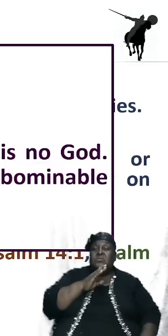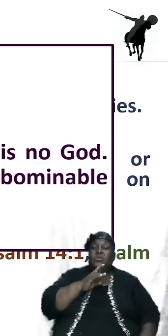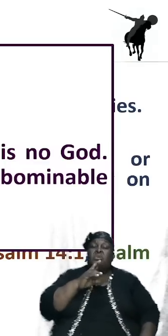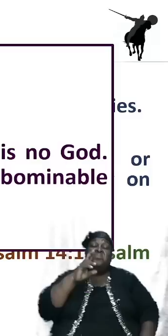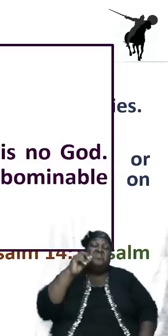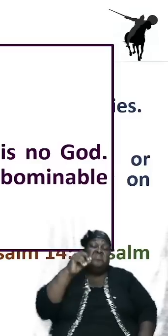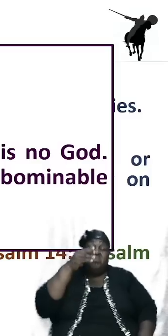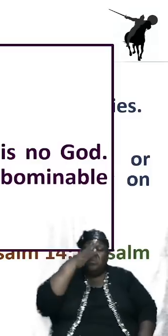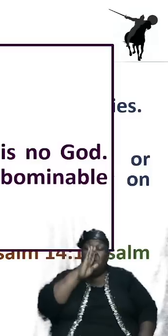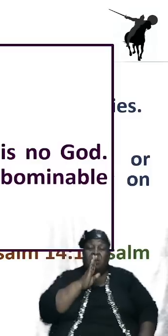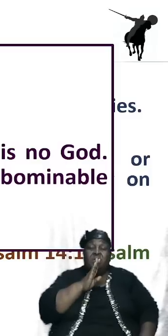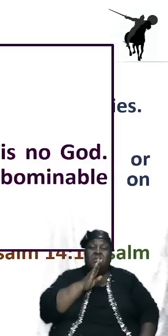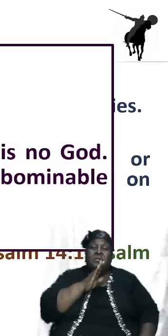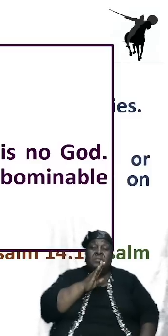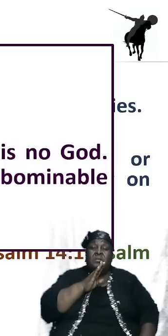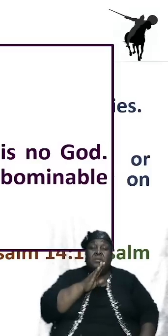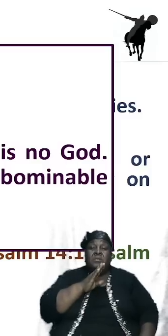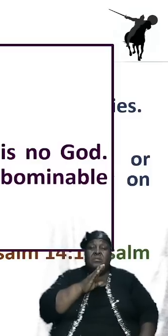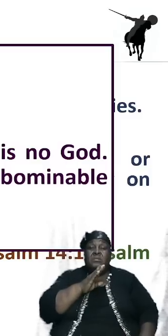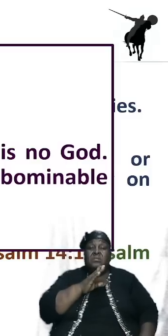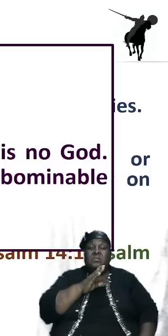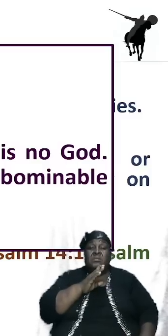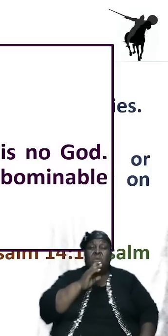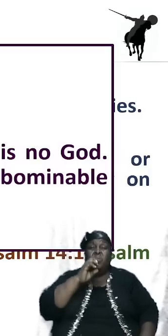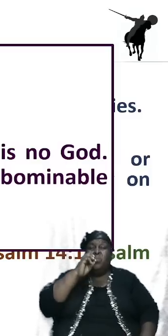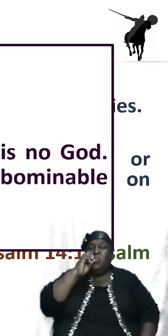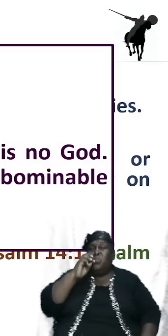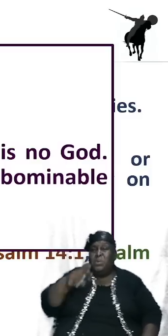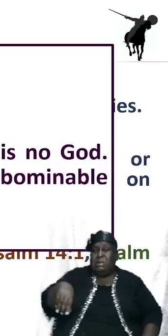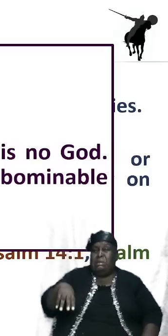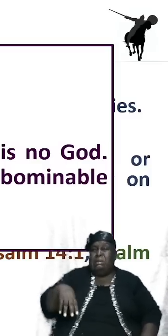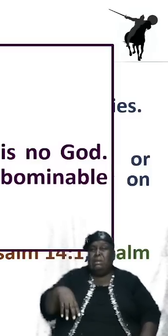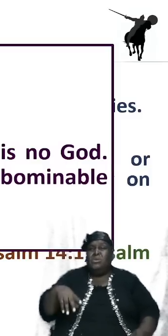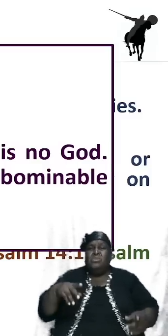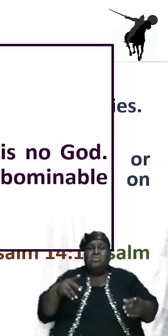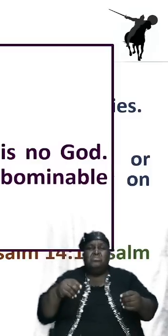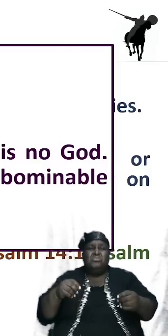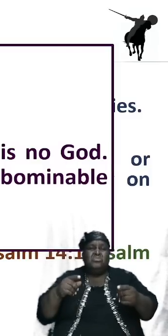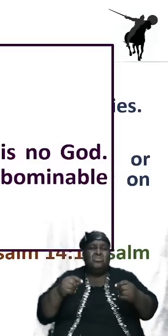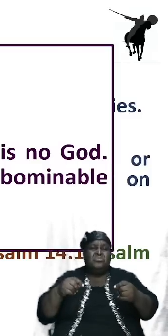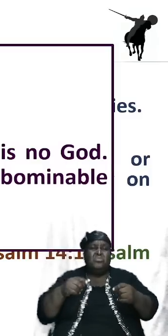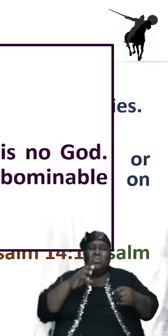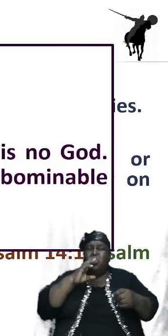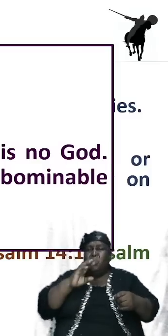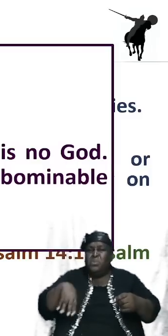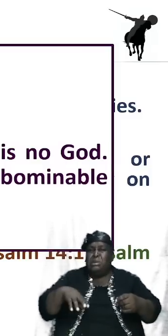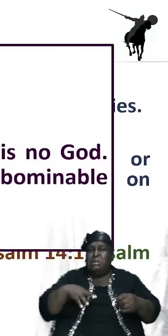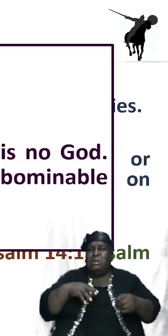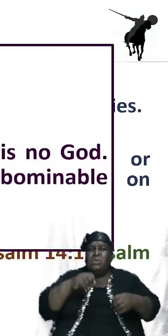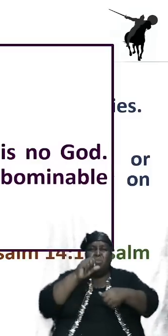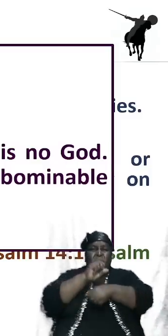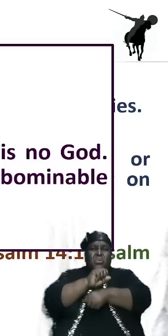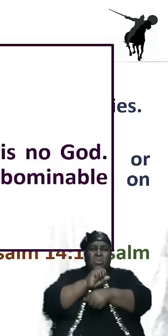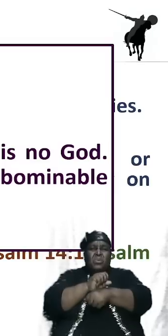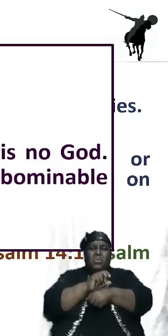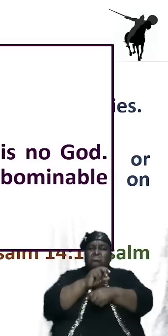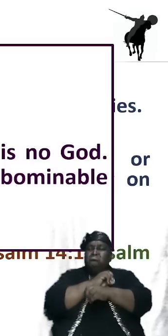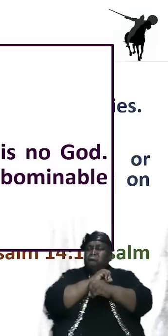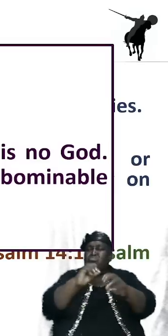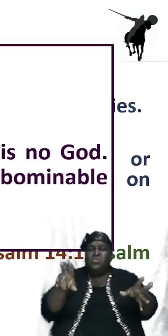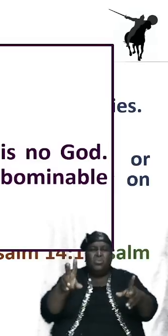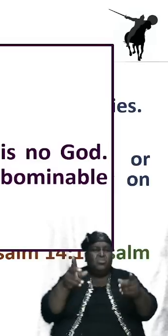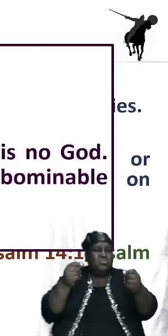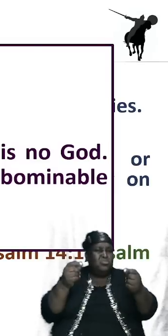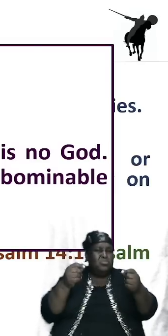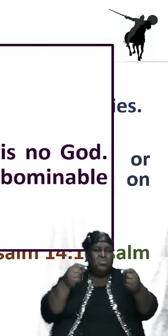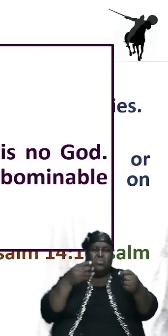no God. They are corrupt. They have done abominable works. There is none that doeth good. So